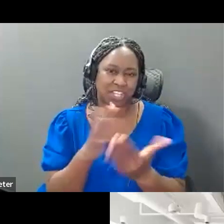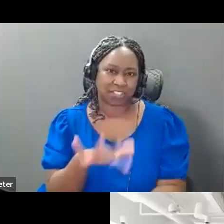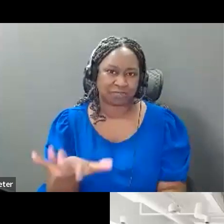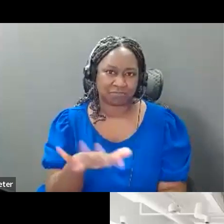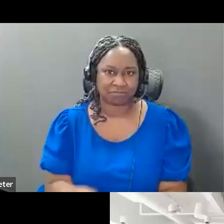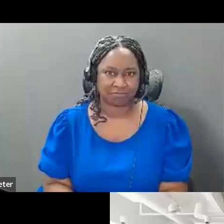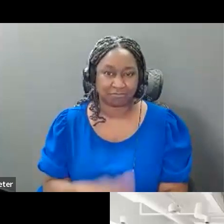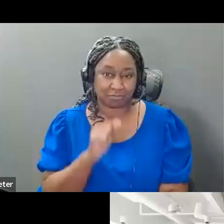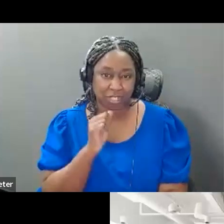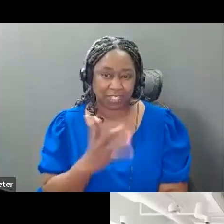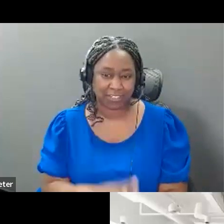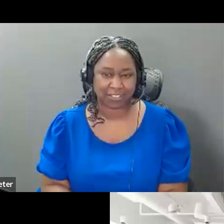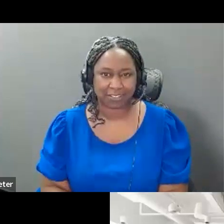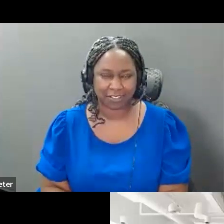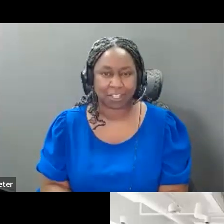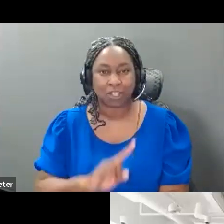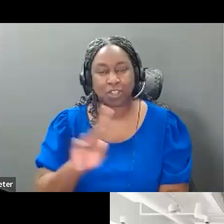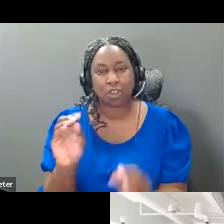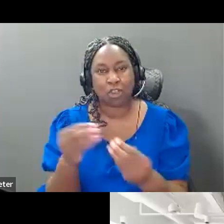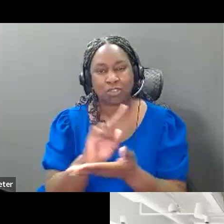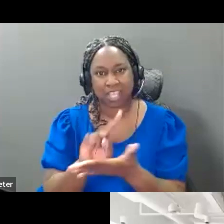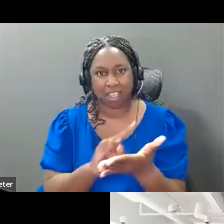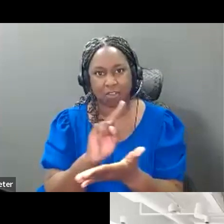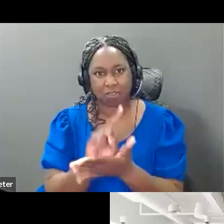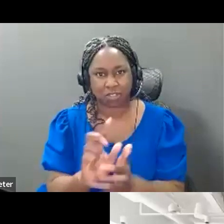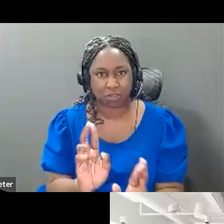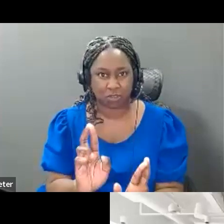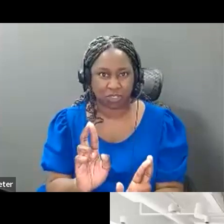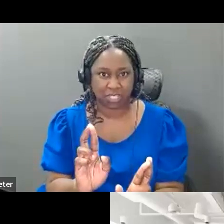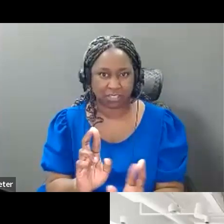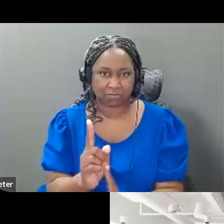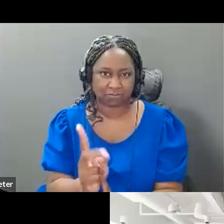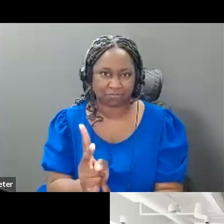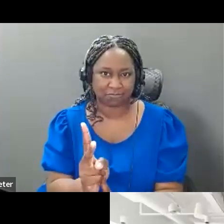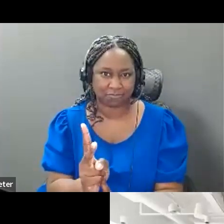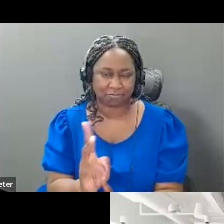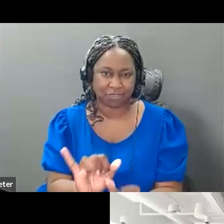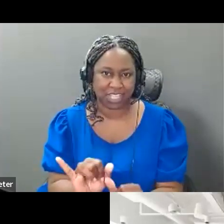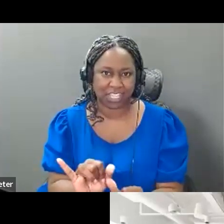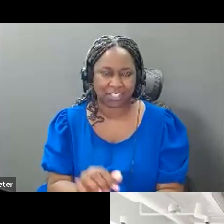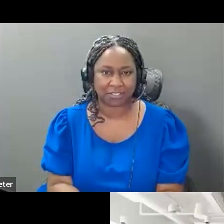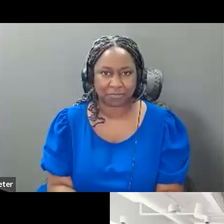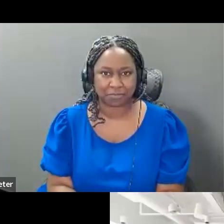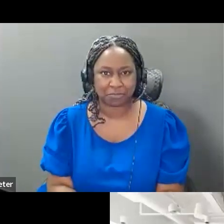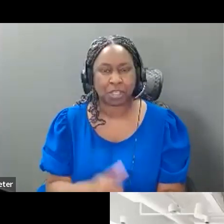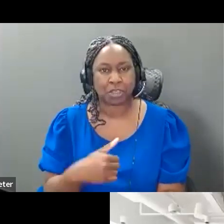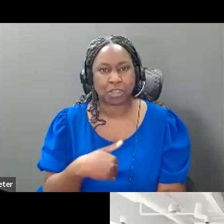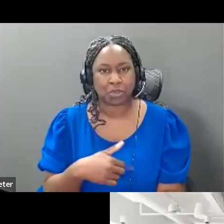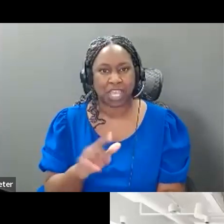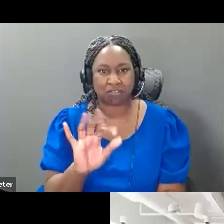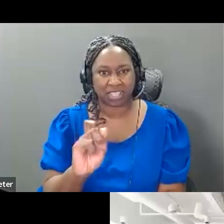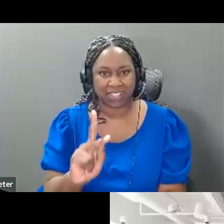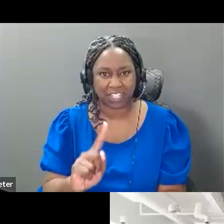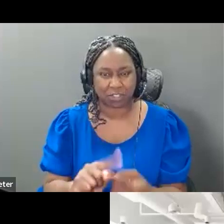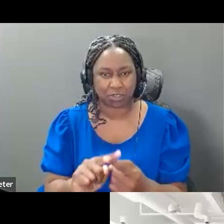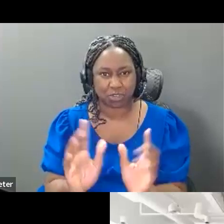And we're not done, gang. We're actually going to go over to office hours. So hopefully in just a moment or two, and I'll stick around until everybody does, we're going to put a link into